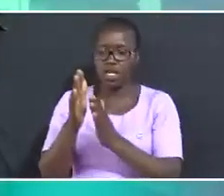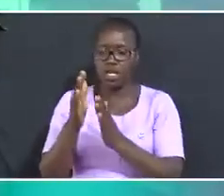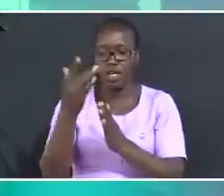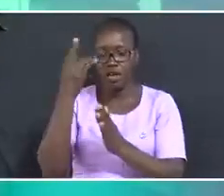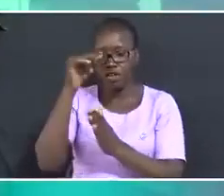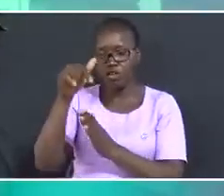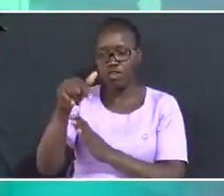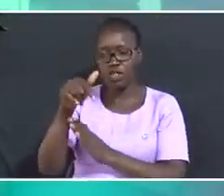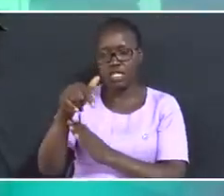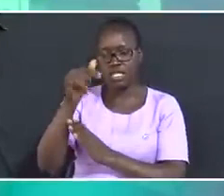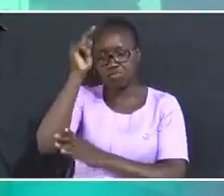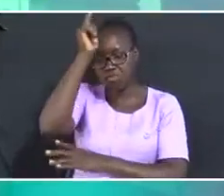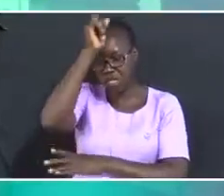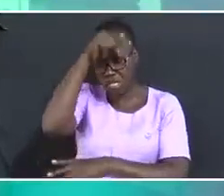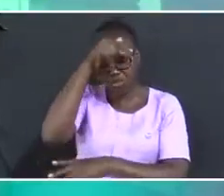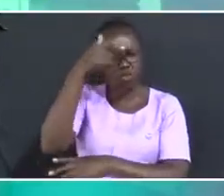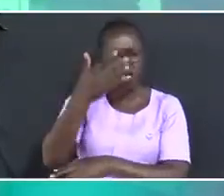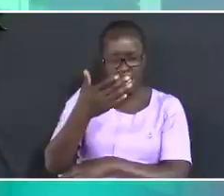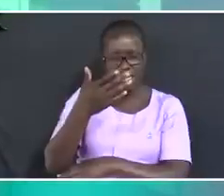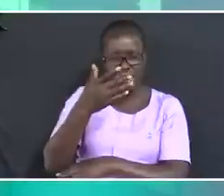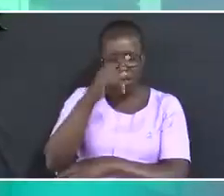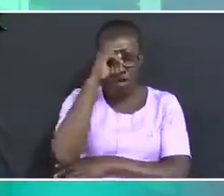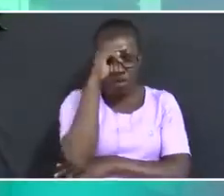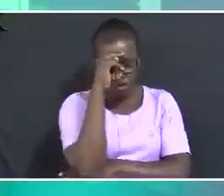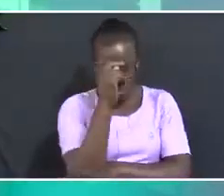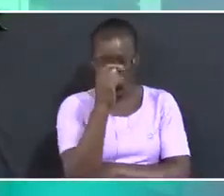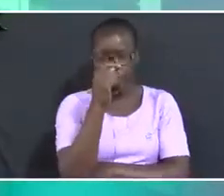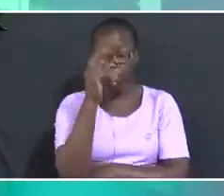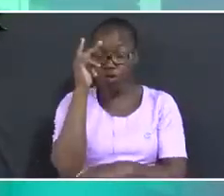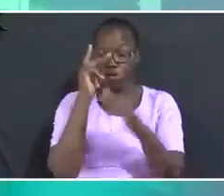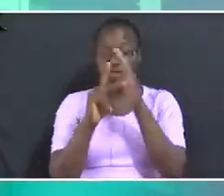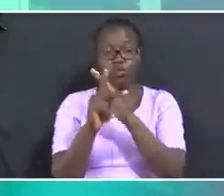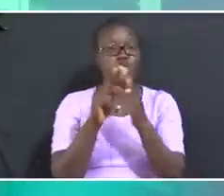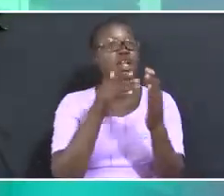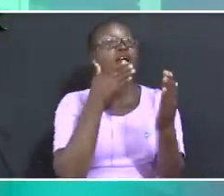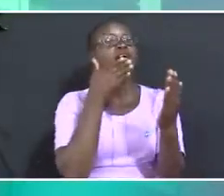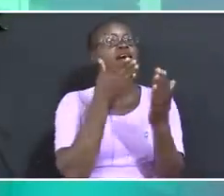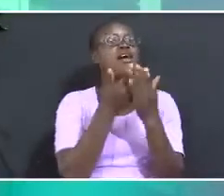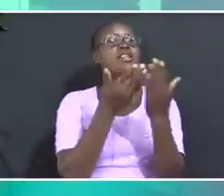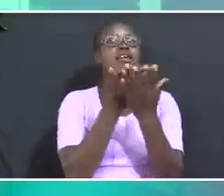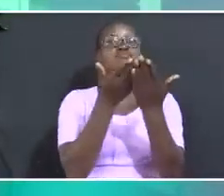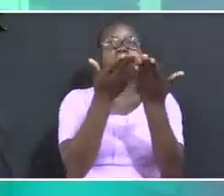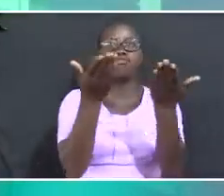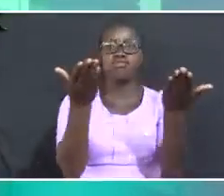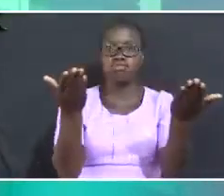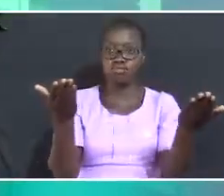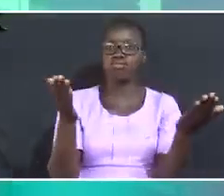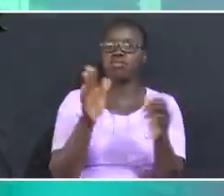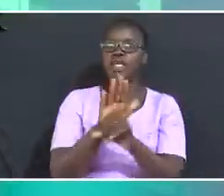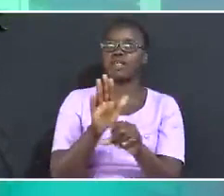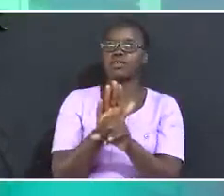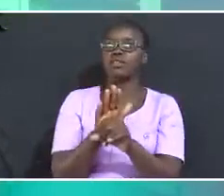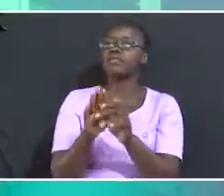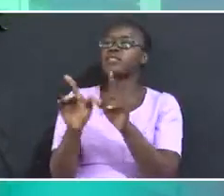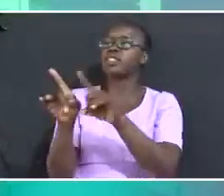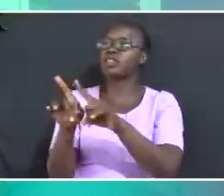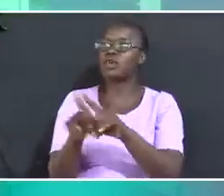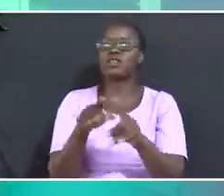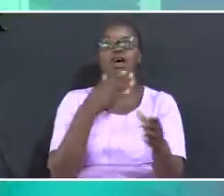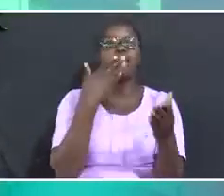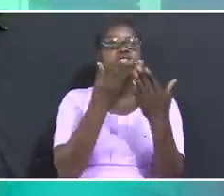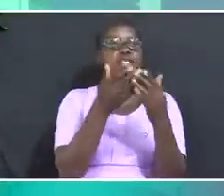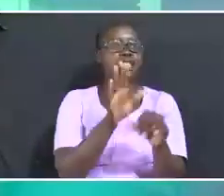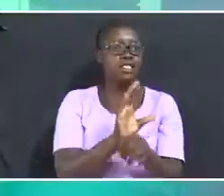this noble profession, I want to thank you very much. And I want to thank the